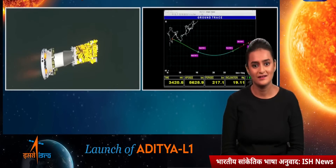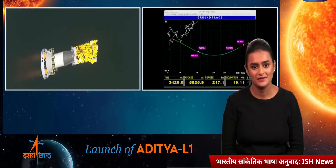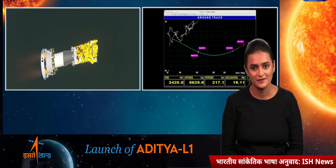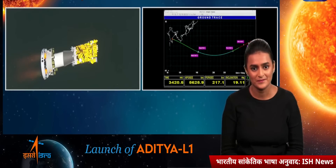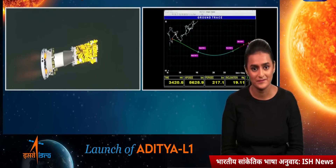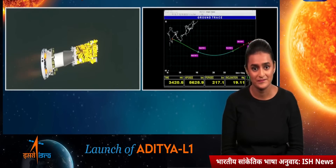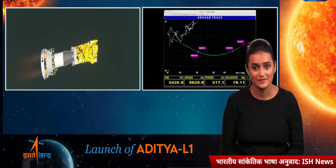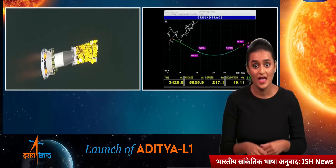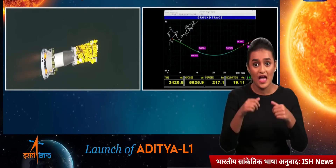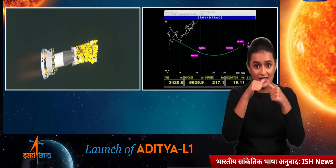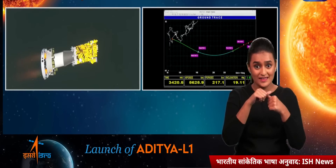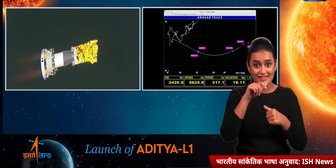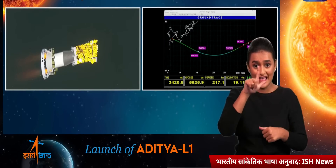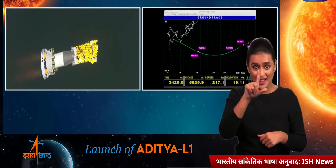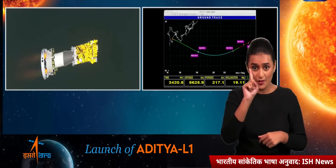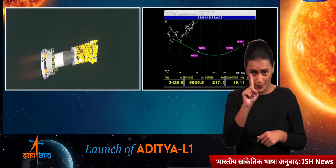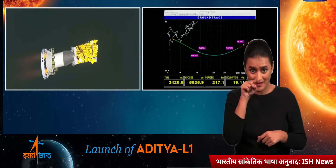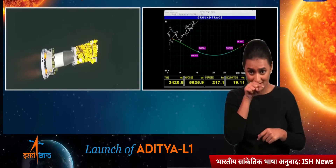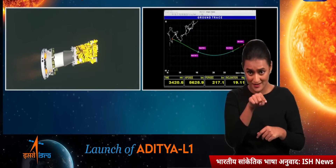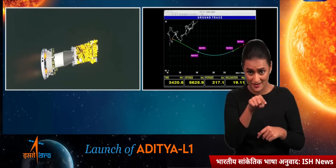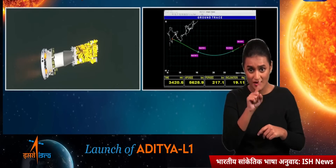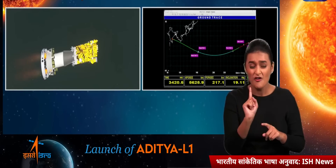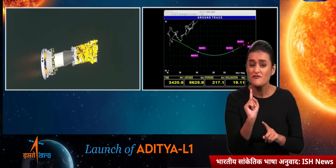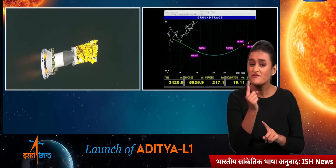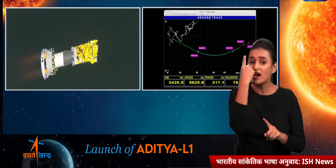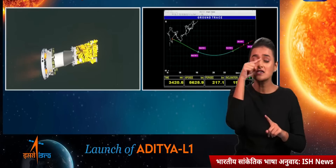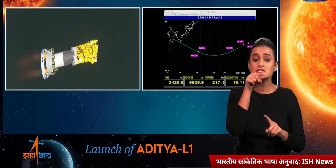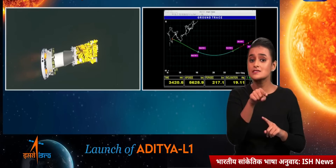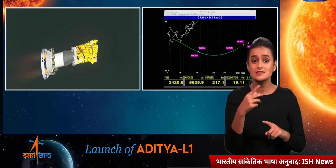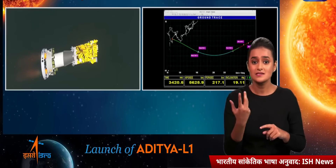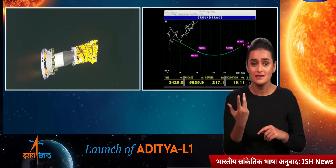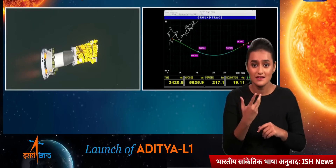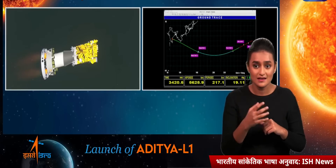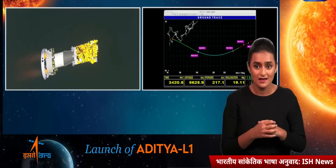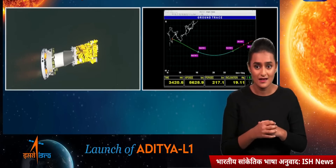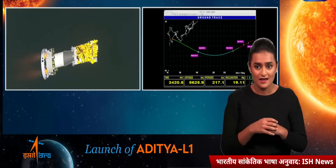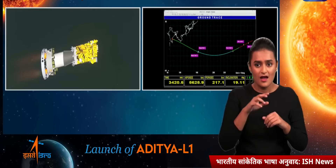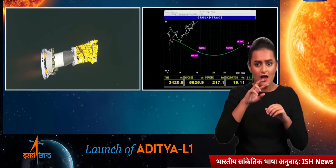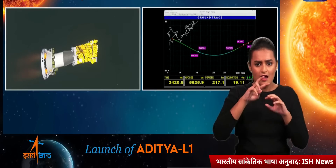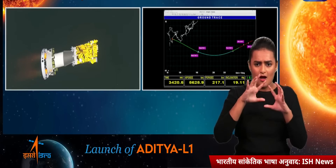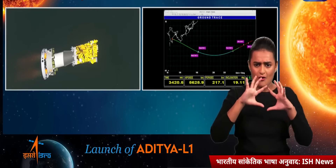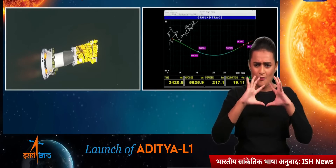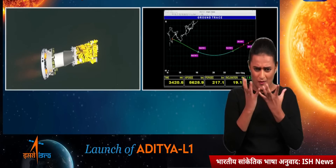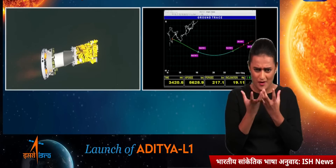Aditya L1 will first be made to perform maneuvers in Earth orbit.